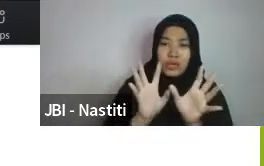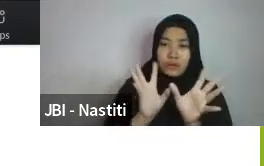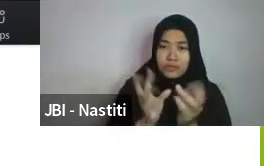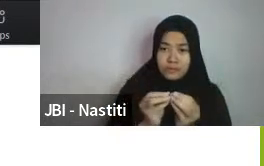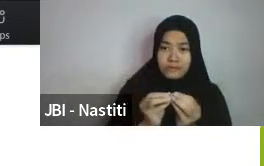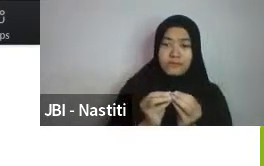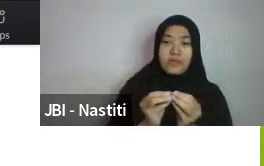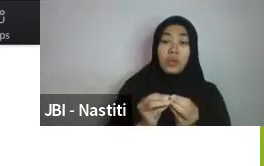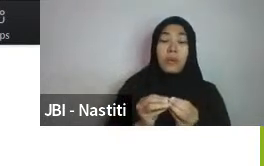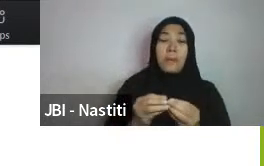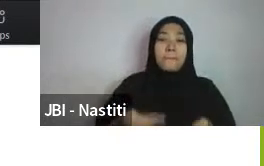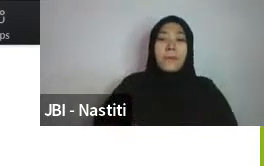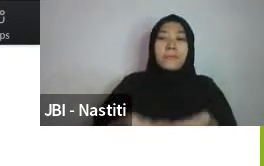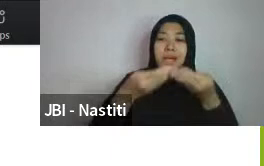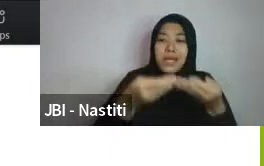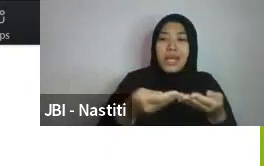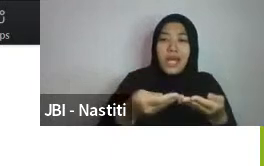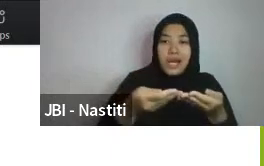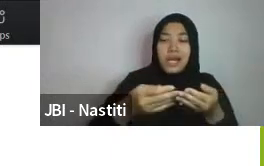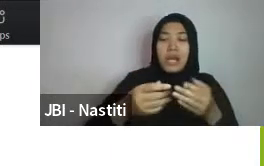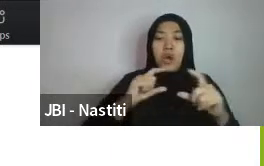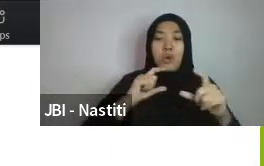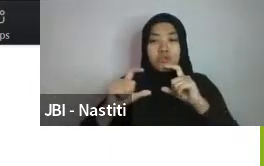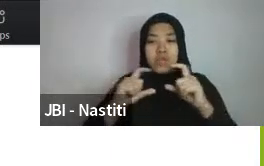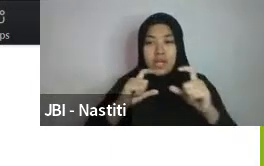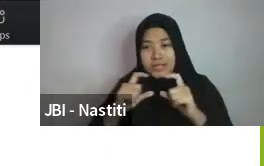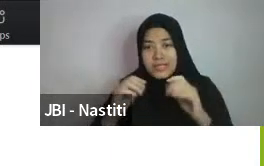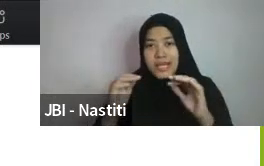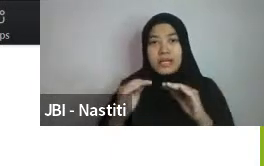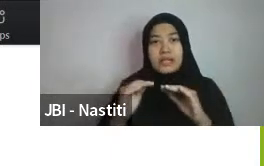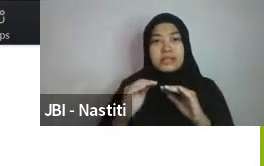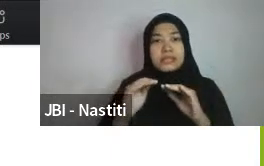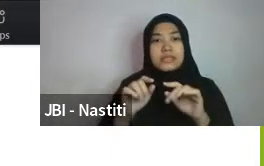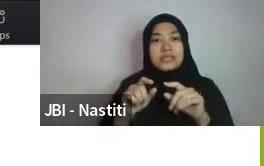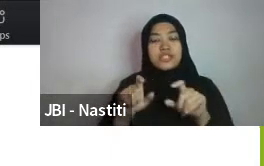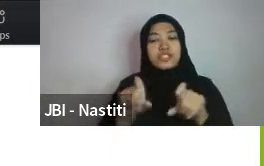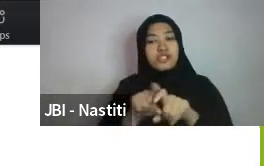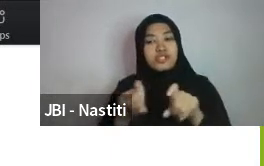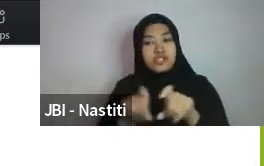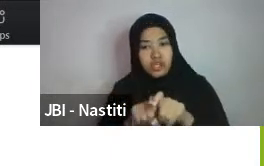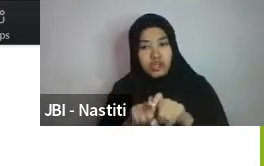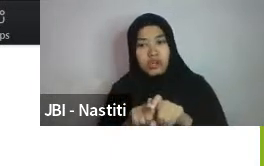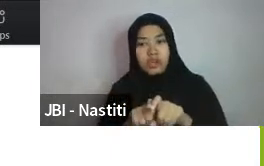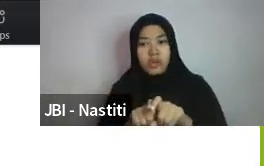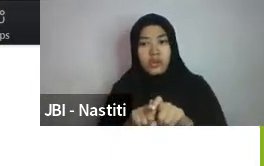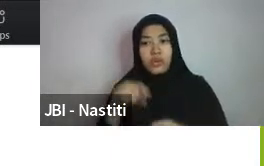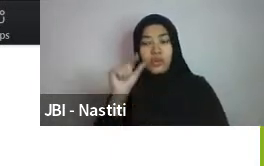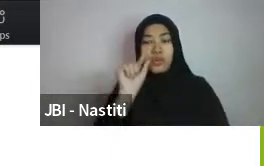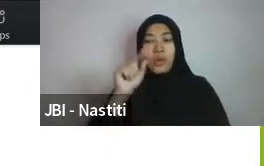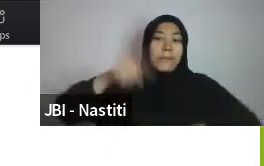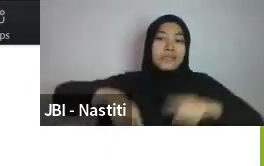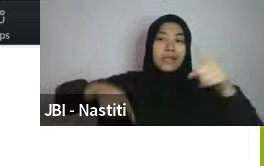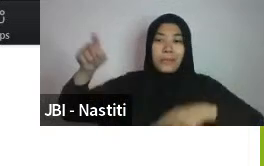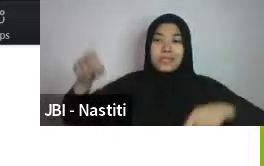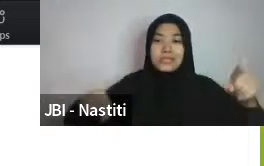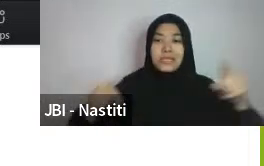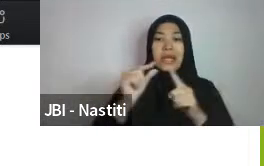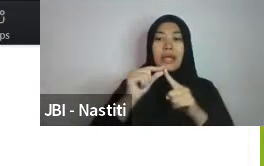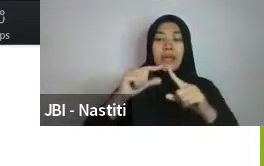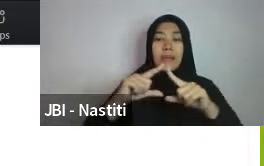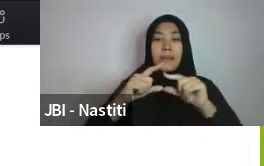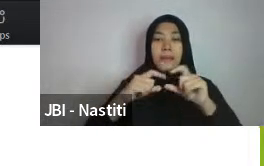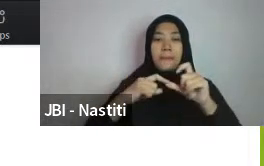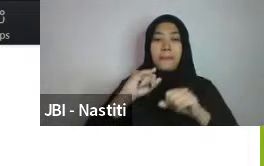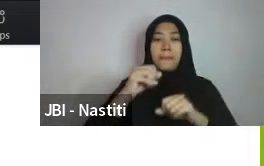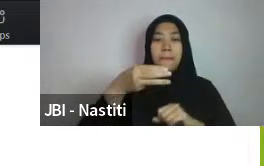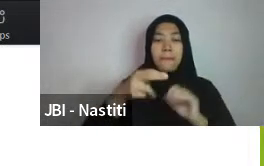that's sometimes hard to understand and difficult, and don't respond to the ways that typically work in terms of